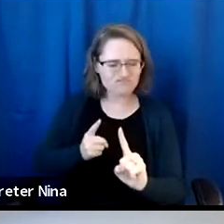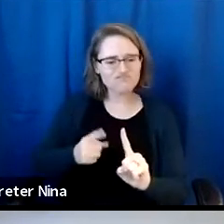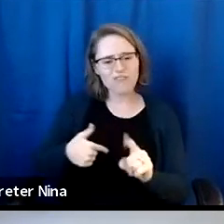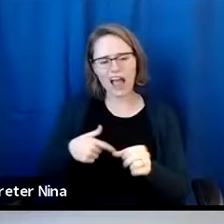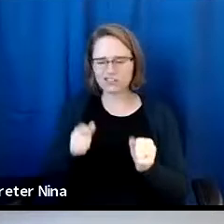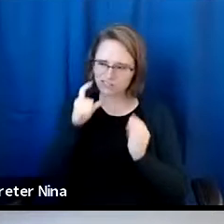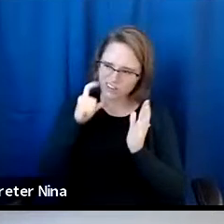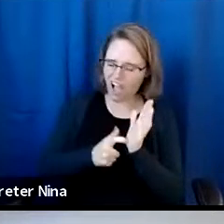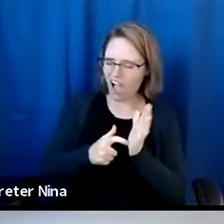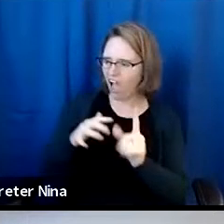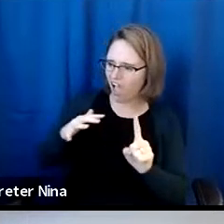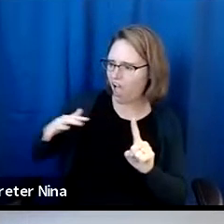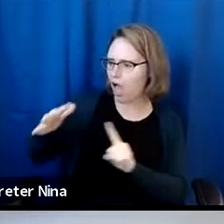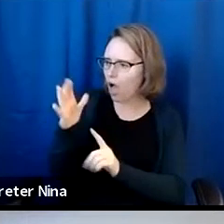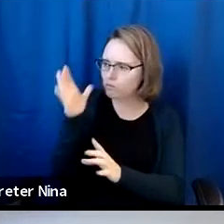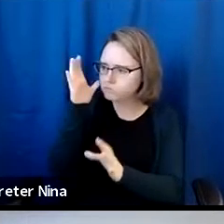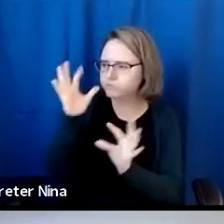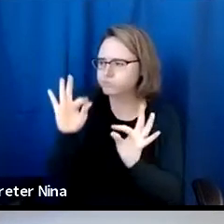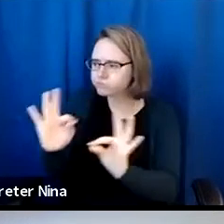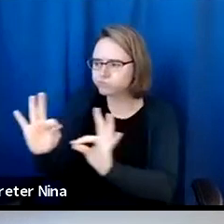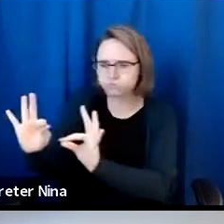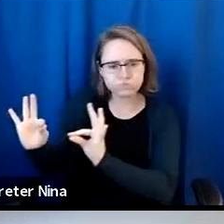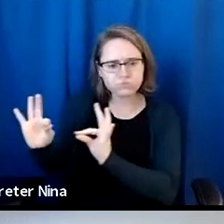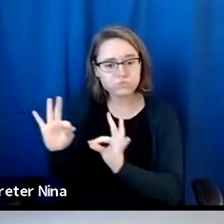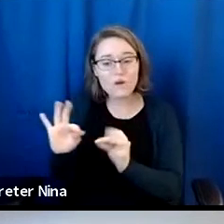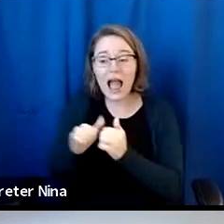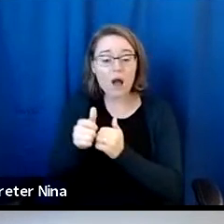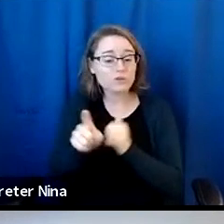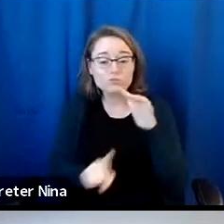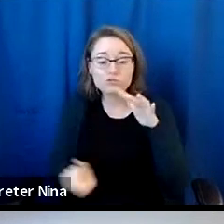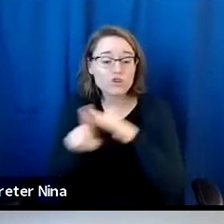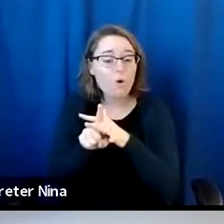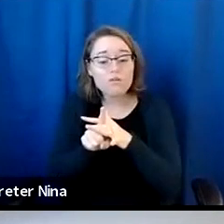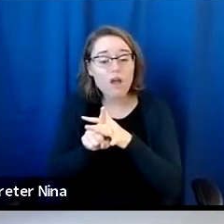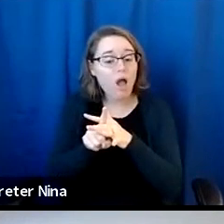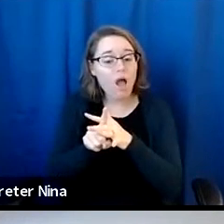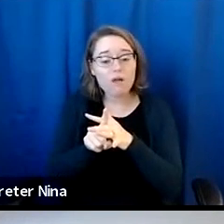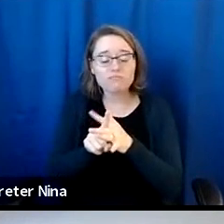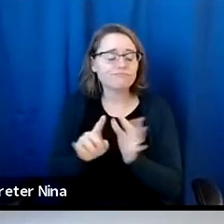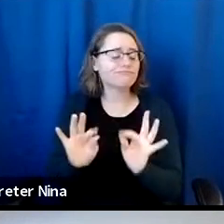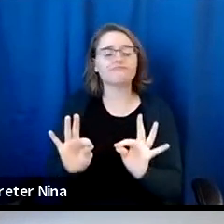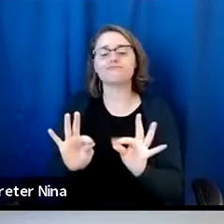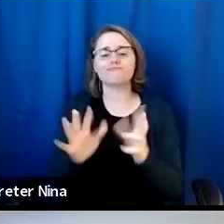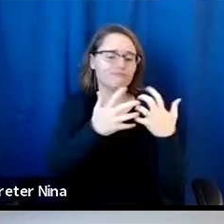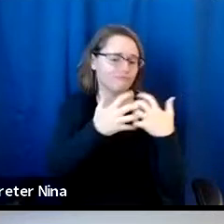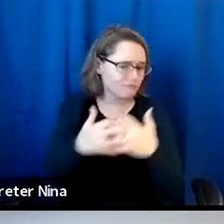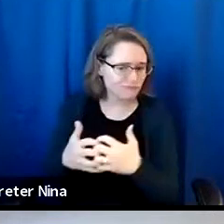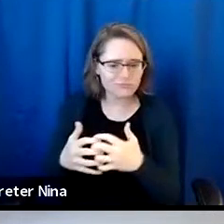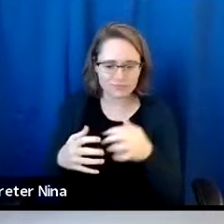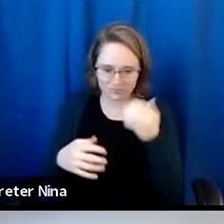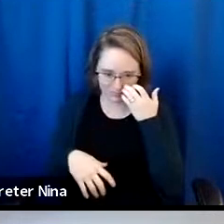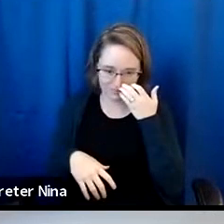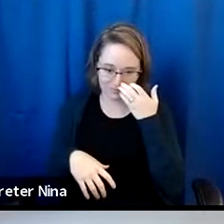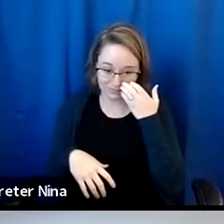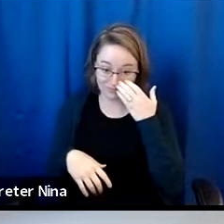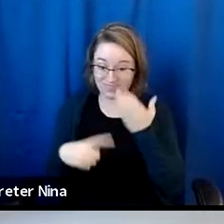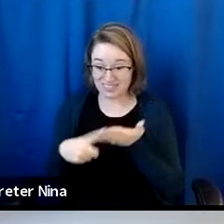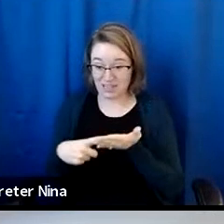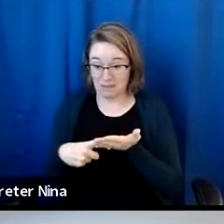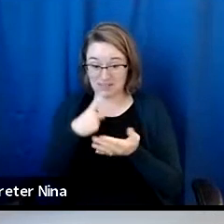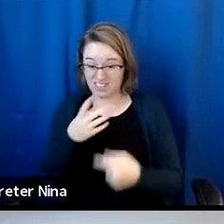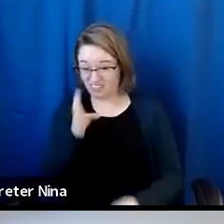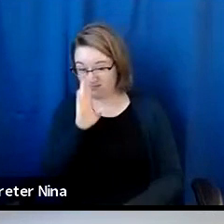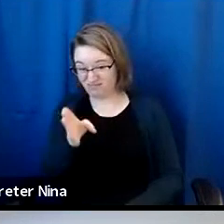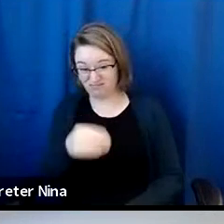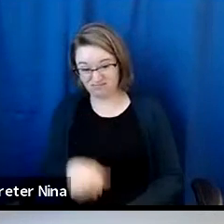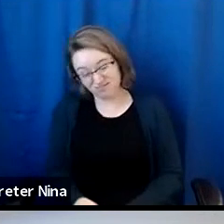by everybody who was in the room, the way you showed up was, the way you intended to show up is how you were received. Sometimes it's like,